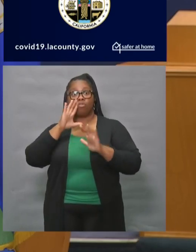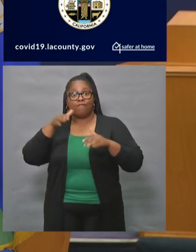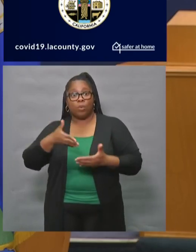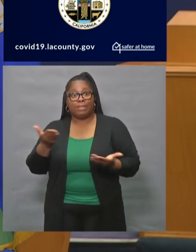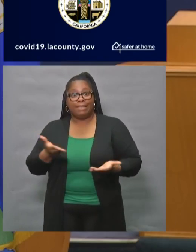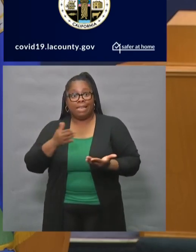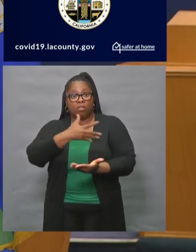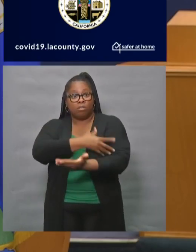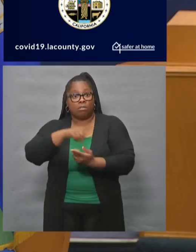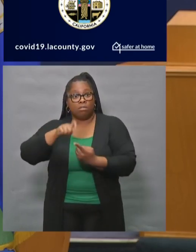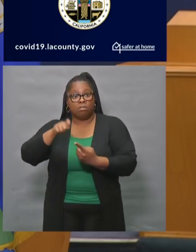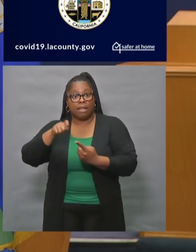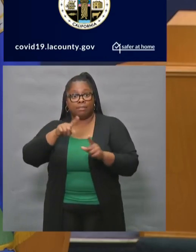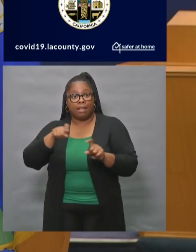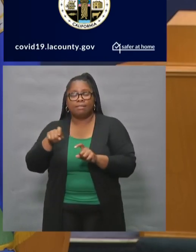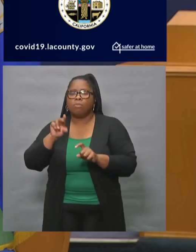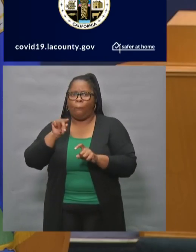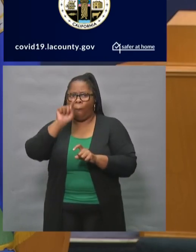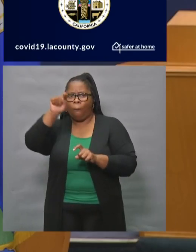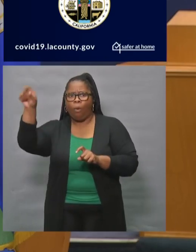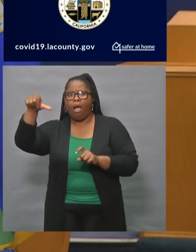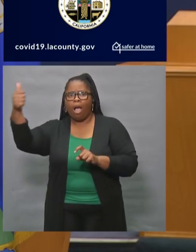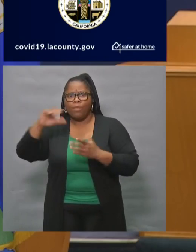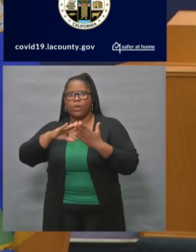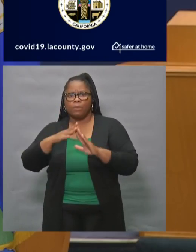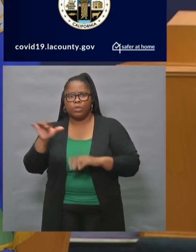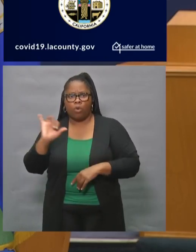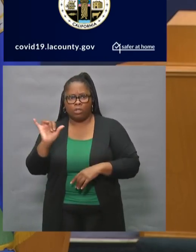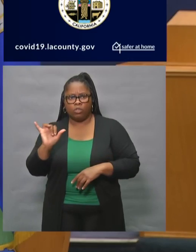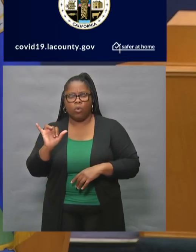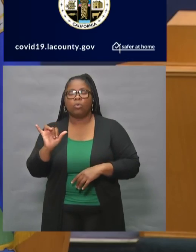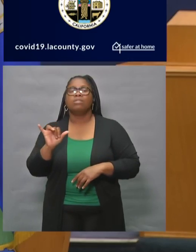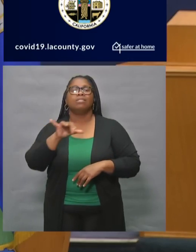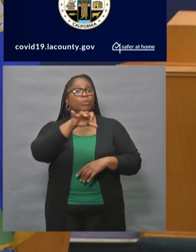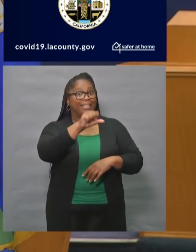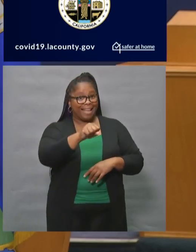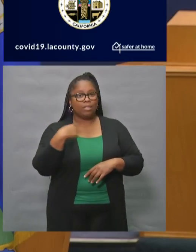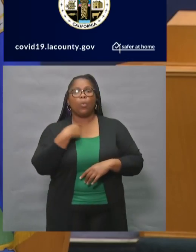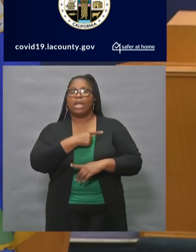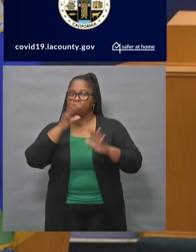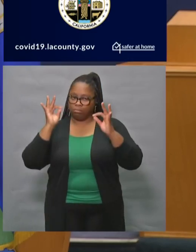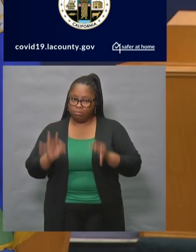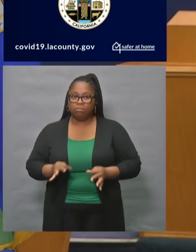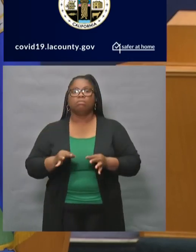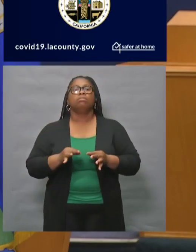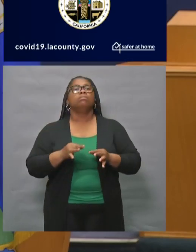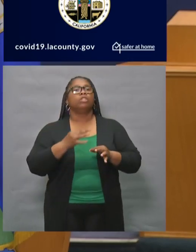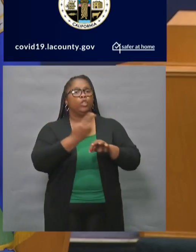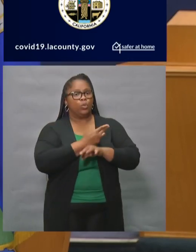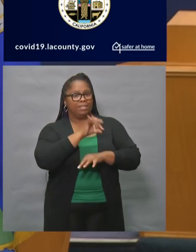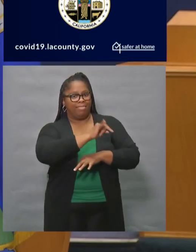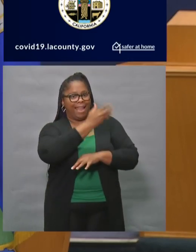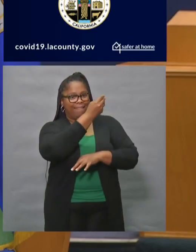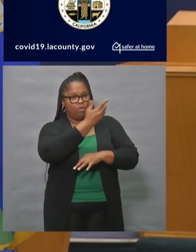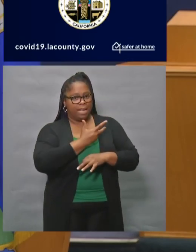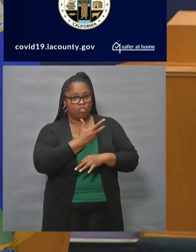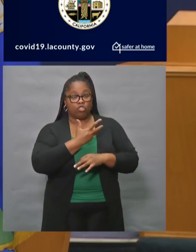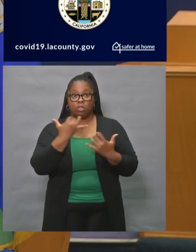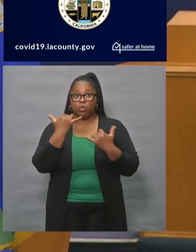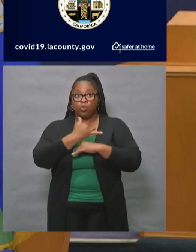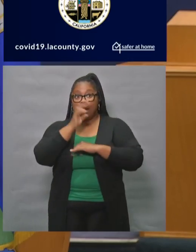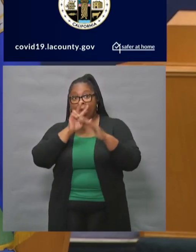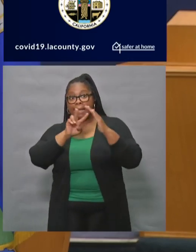the variety of results people are getting. So the answer is yes, we're absolutely using that information, and the projections that you saw today